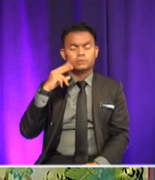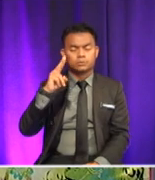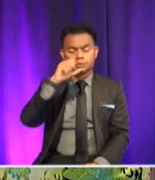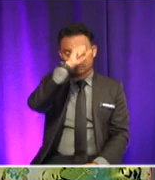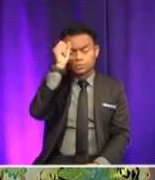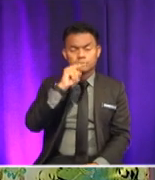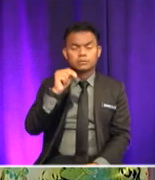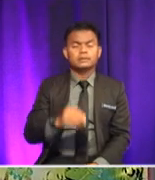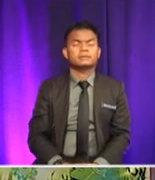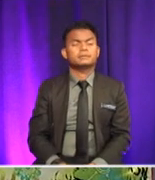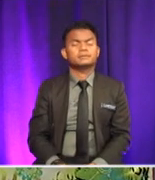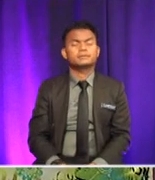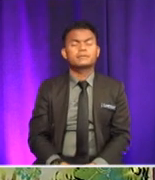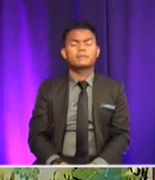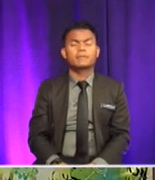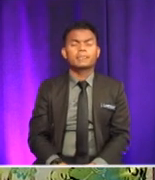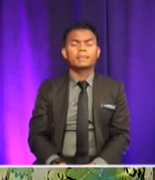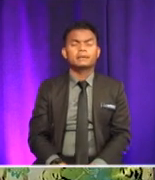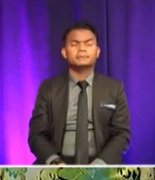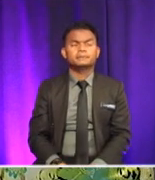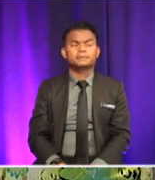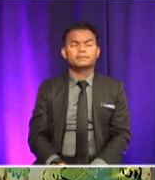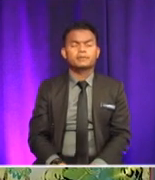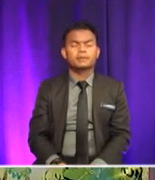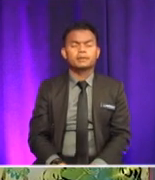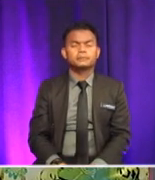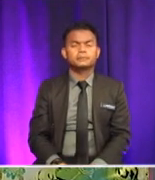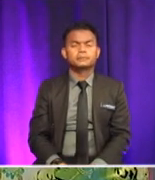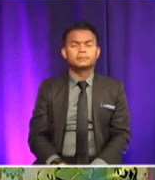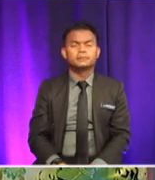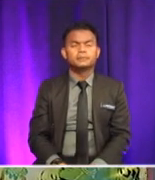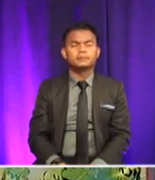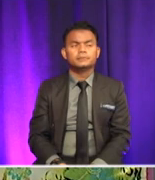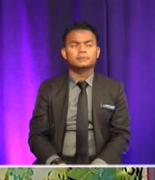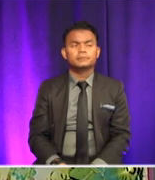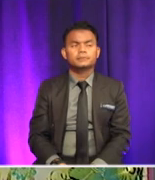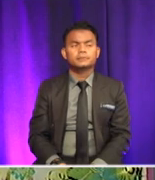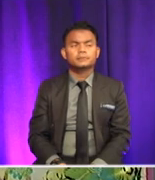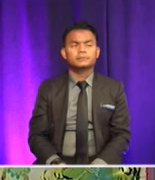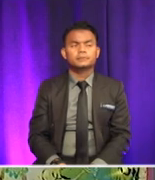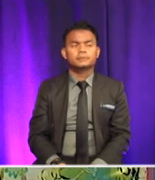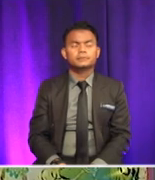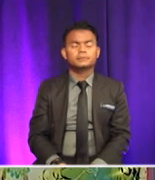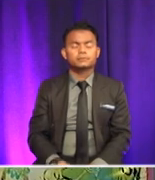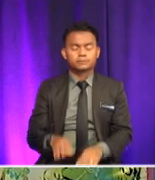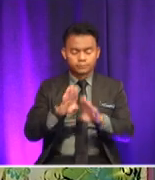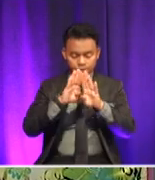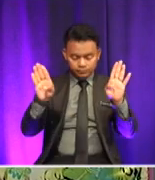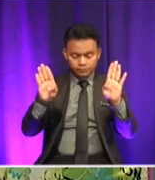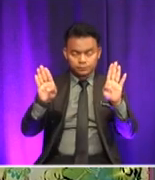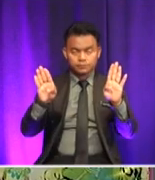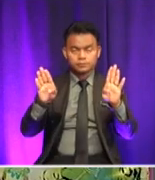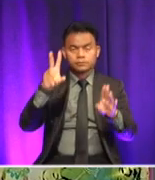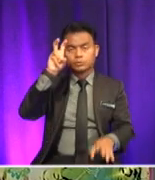your passage-based question, you have your open-ended question. Okay. Passage-based question is 15 marks. Open-based question is 20 marks.